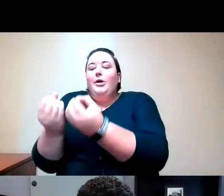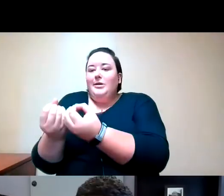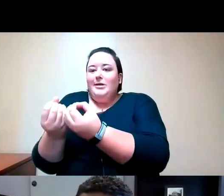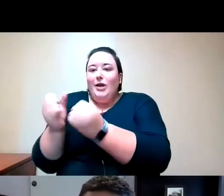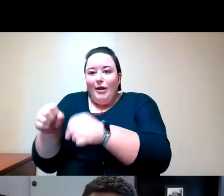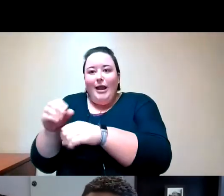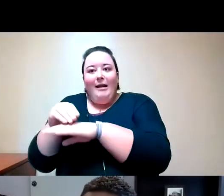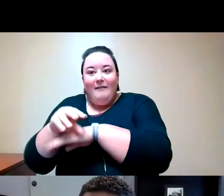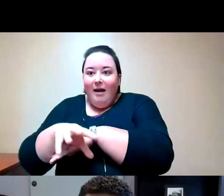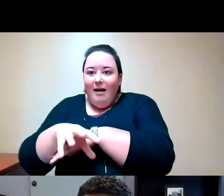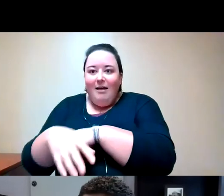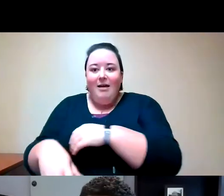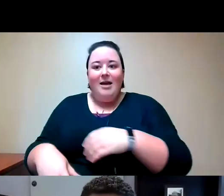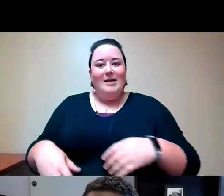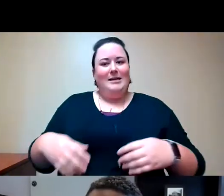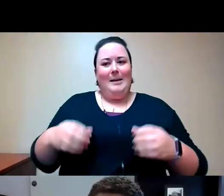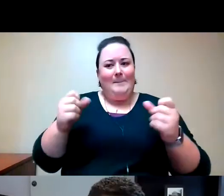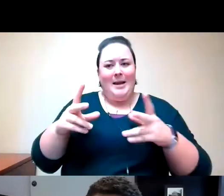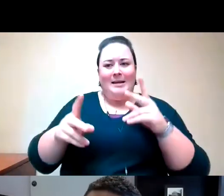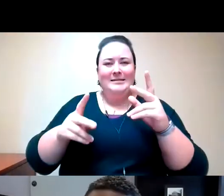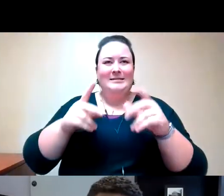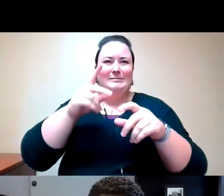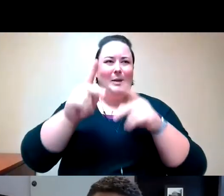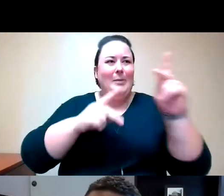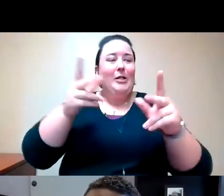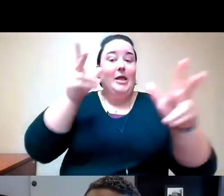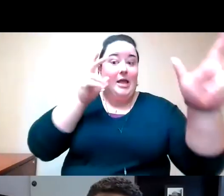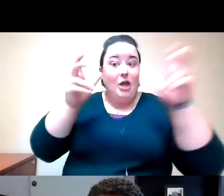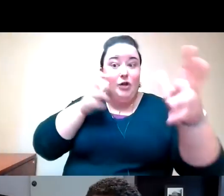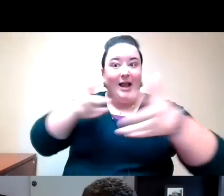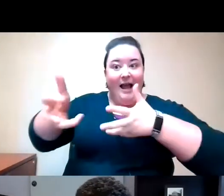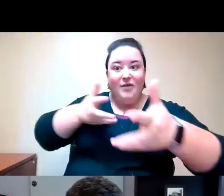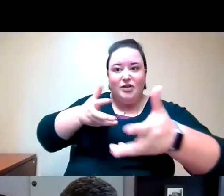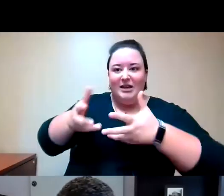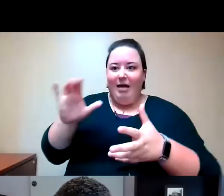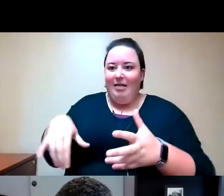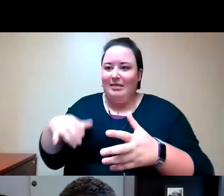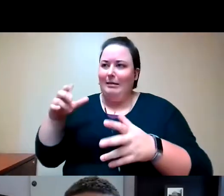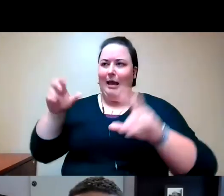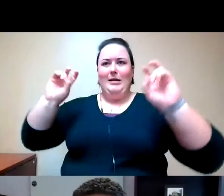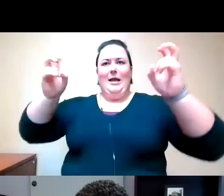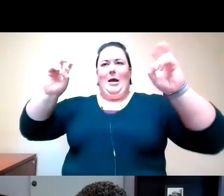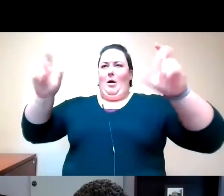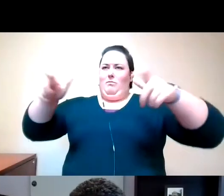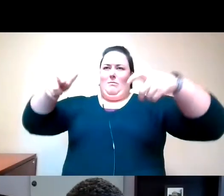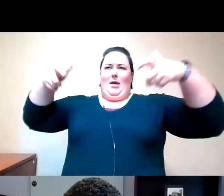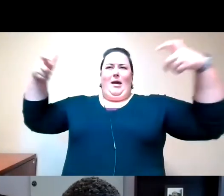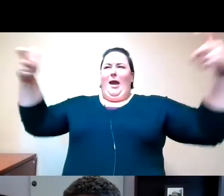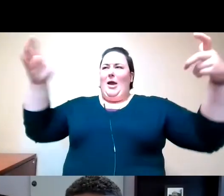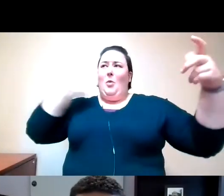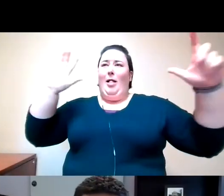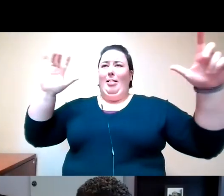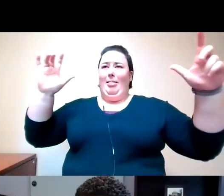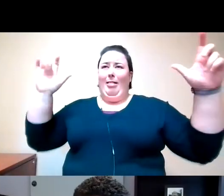often people hear this conversation and they think racism and ableism are such huge topics. How are we ever going to be able